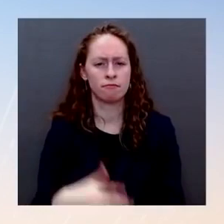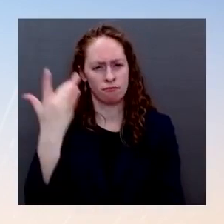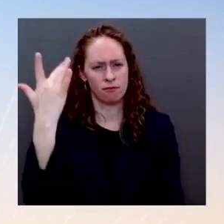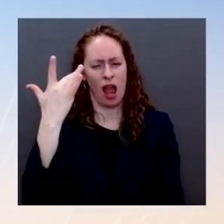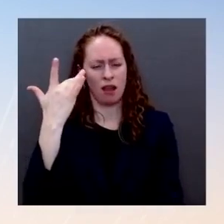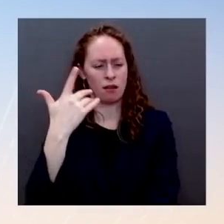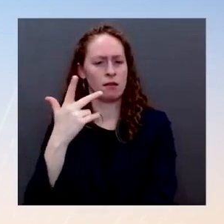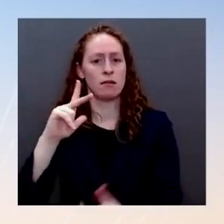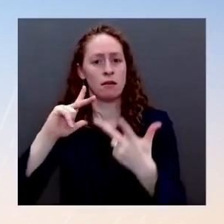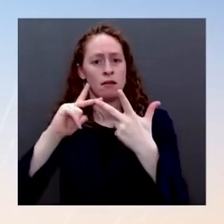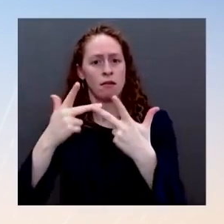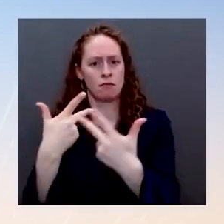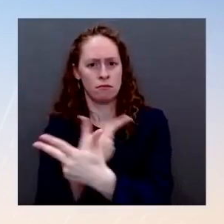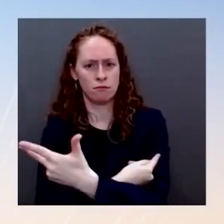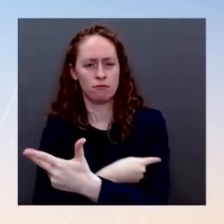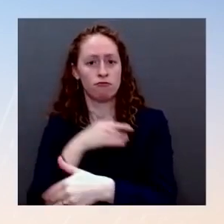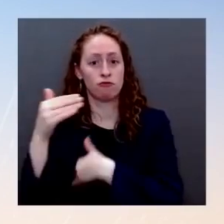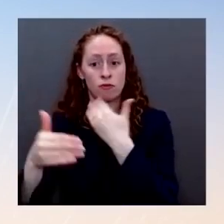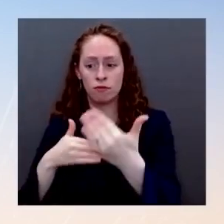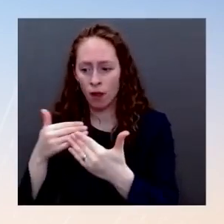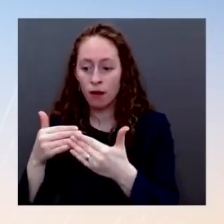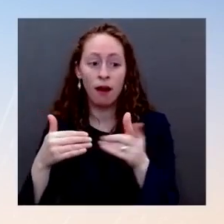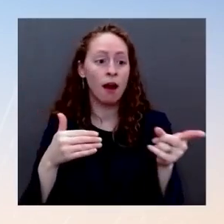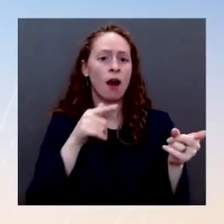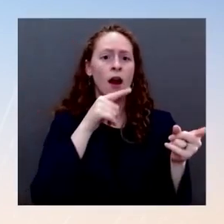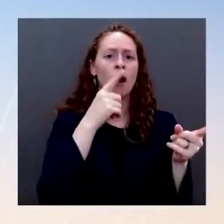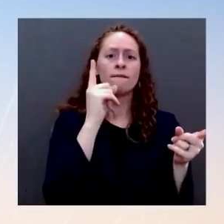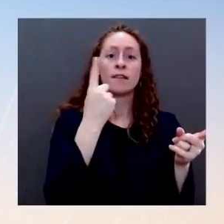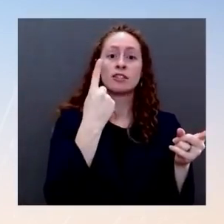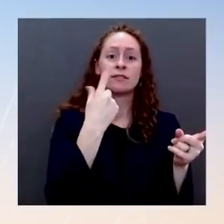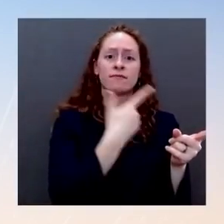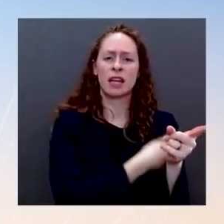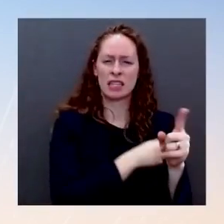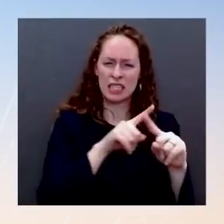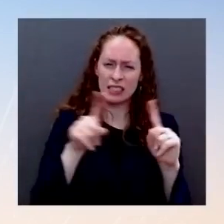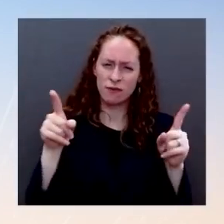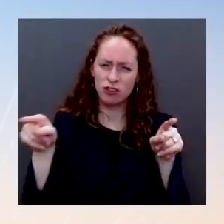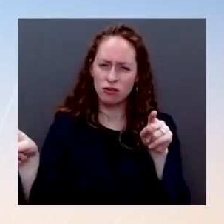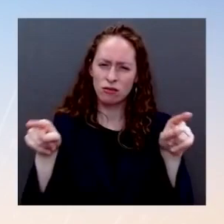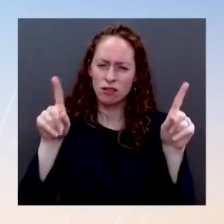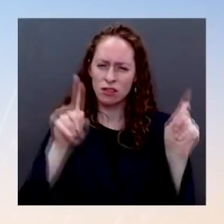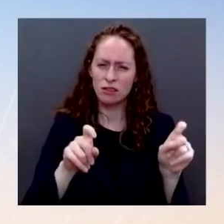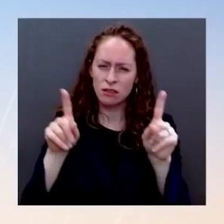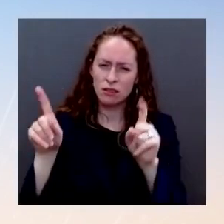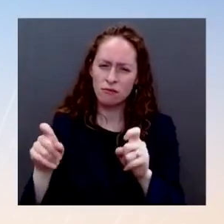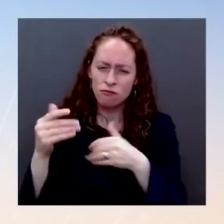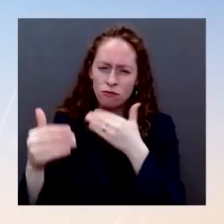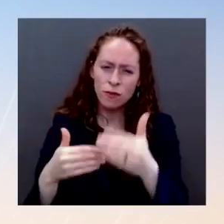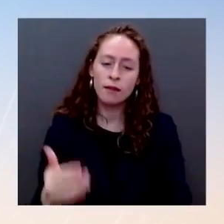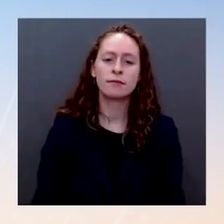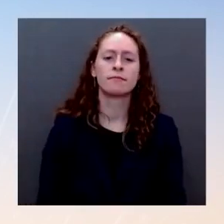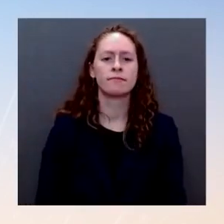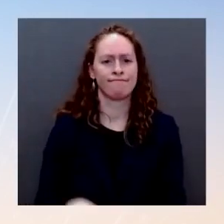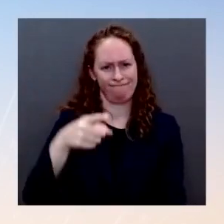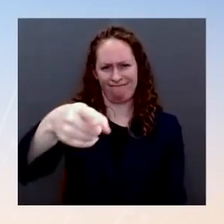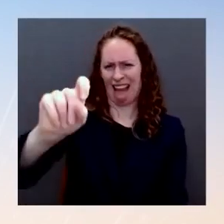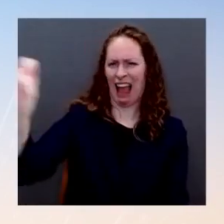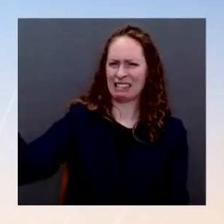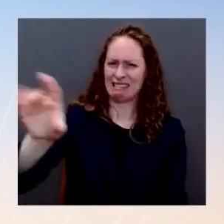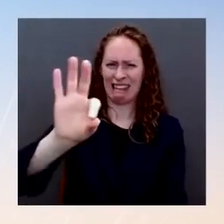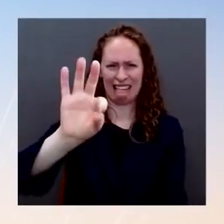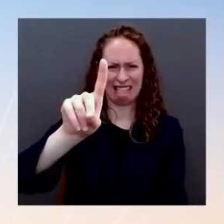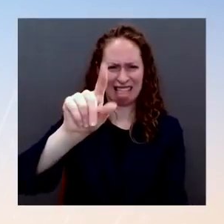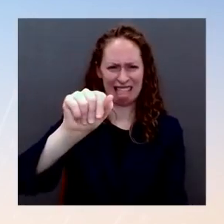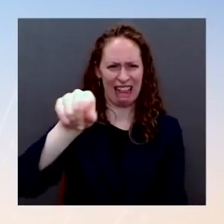by what the White House is telling them what to do, so I would point you to the FDA to get any comment on that. So it doesn't, I guess then the White House